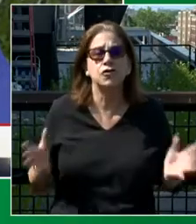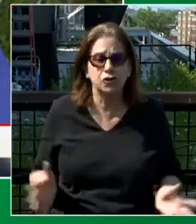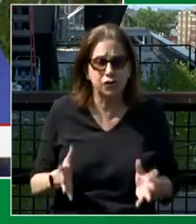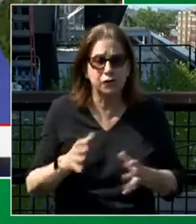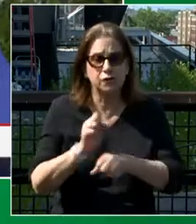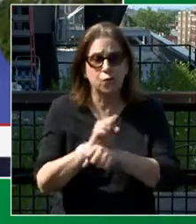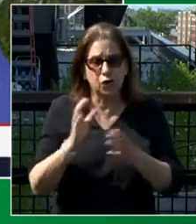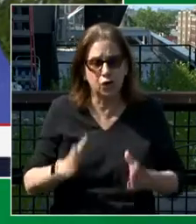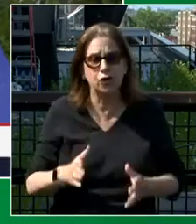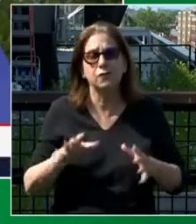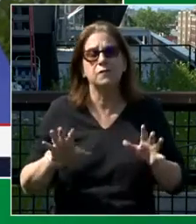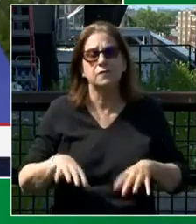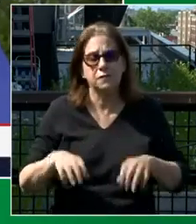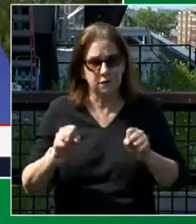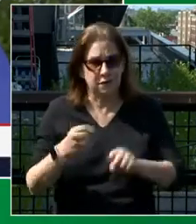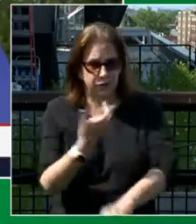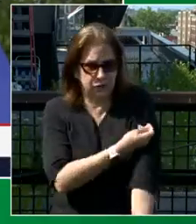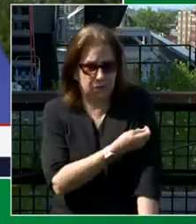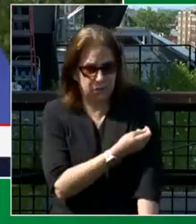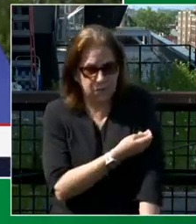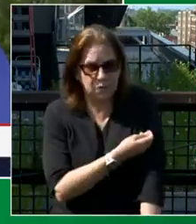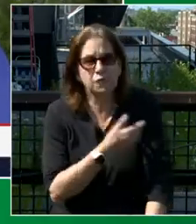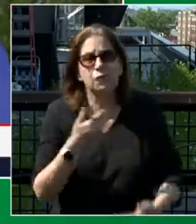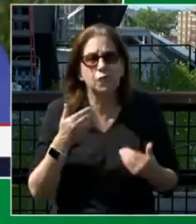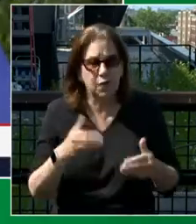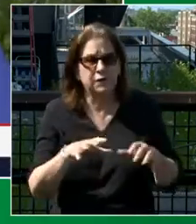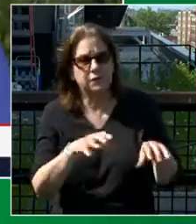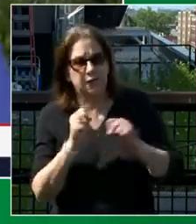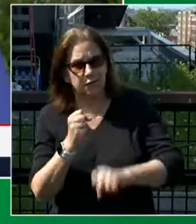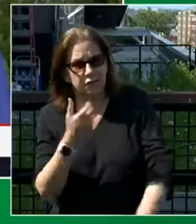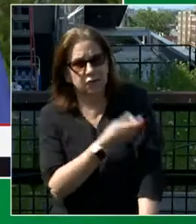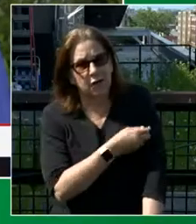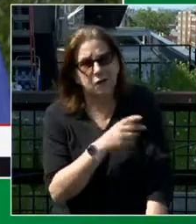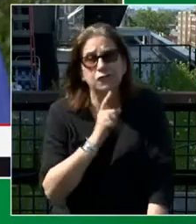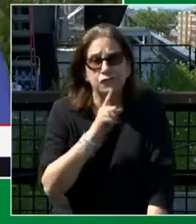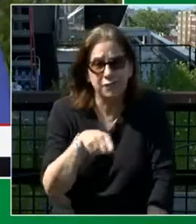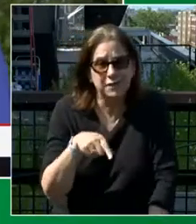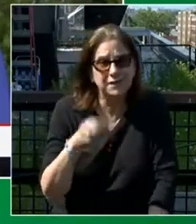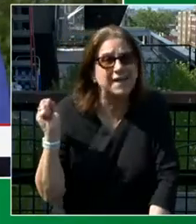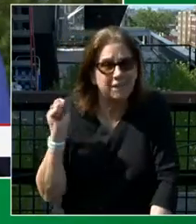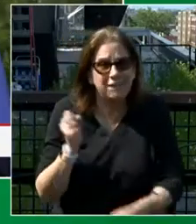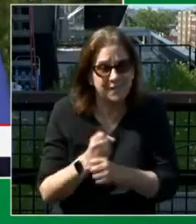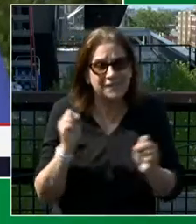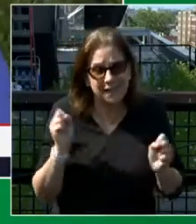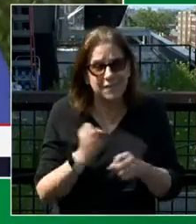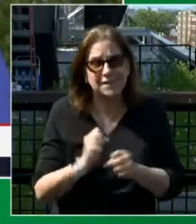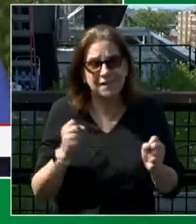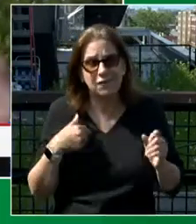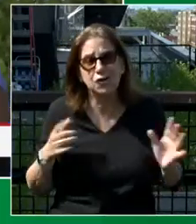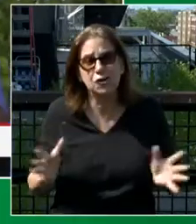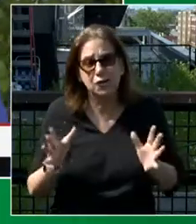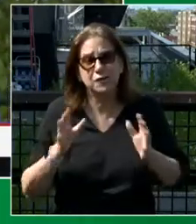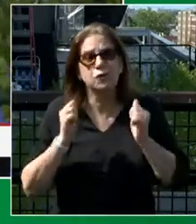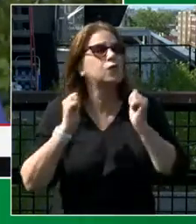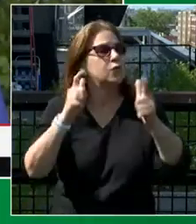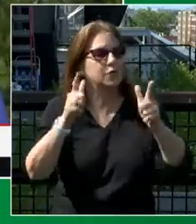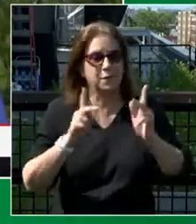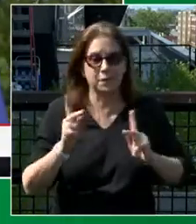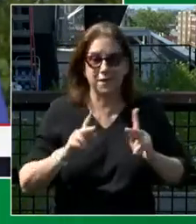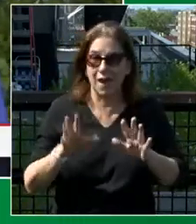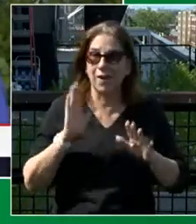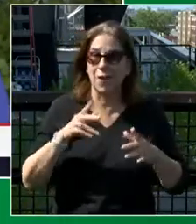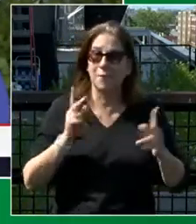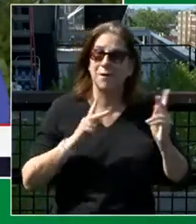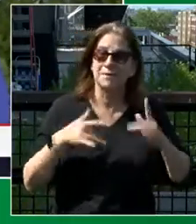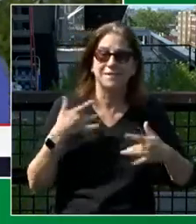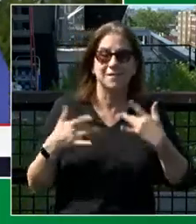know, and I think that's just important that we continue to support. I'm very excited about your program and project that you mentioned where you actually can bring it to here to